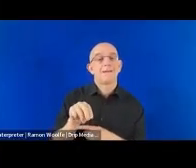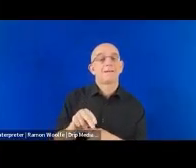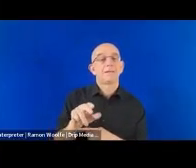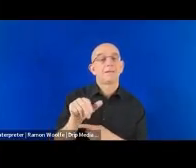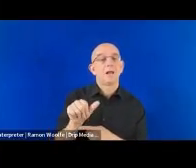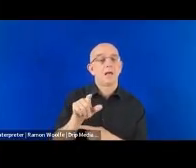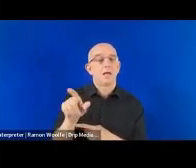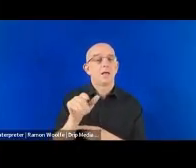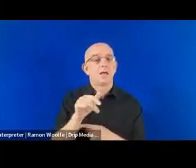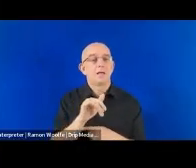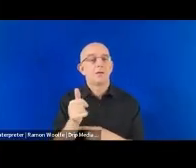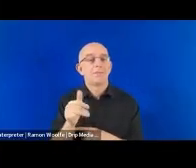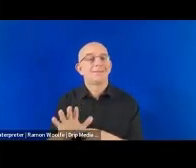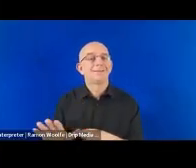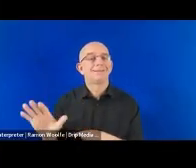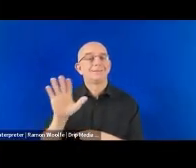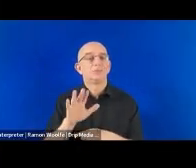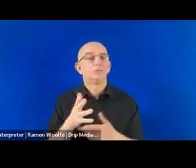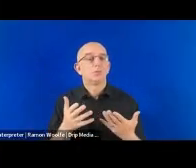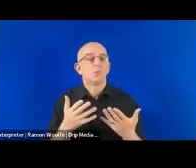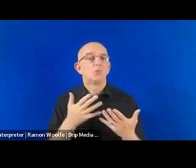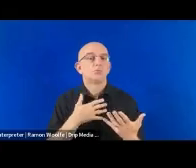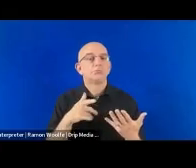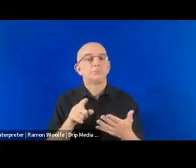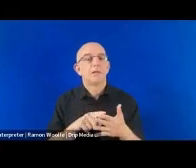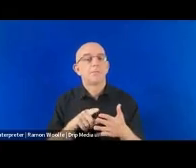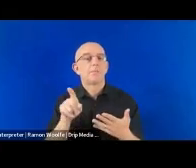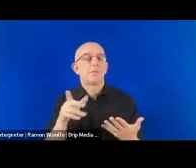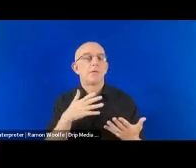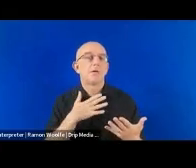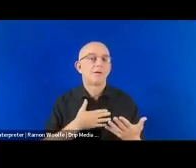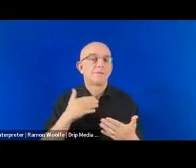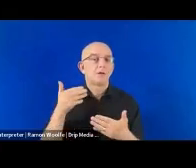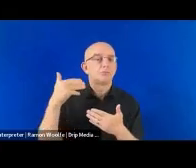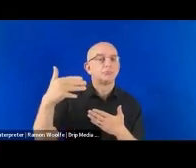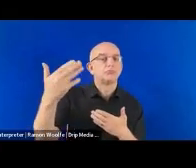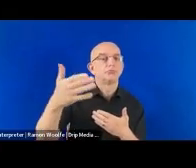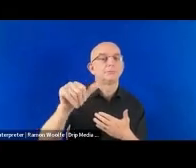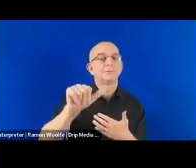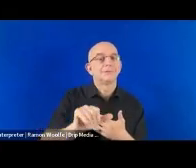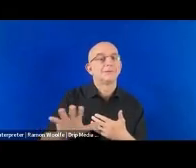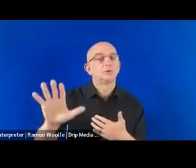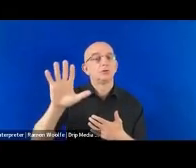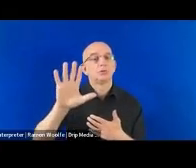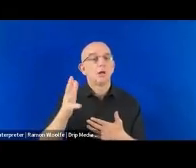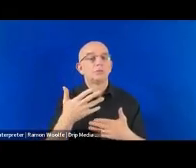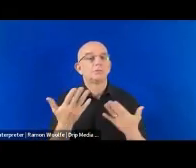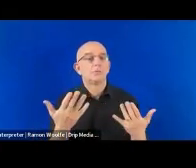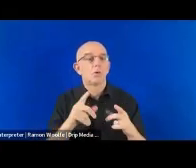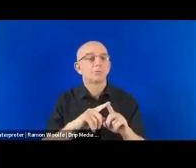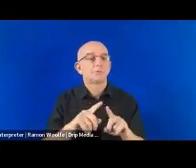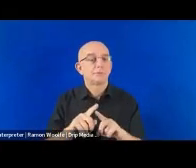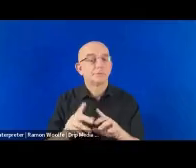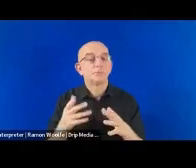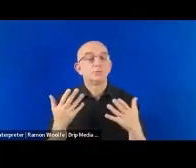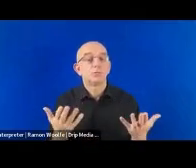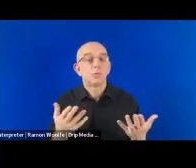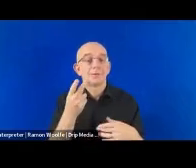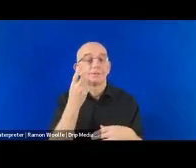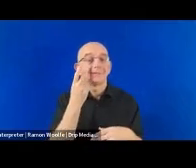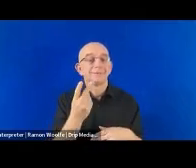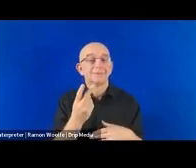Transform has trained over 3,000 practitioners. translating into about more